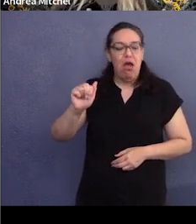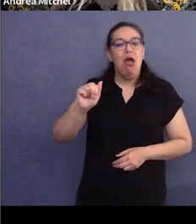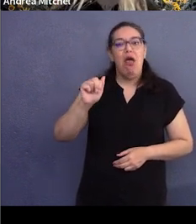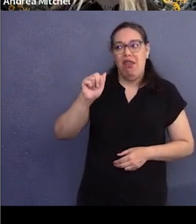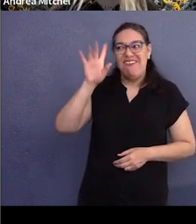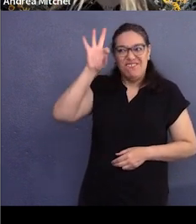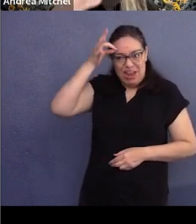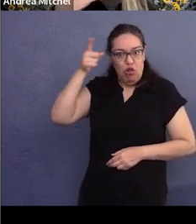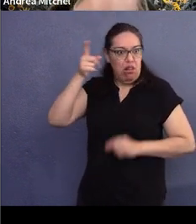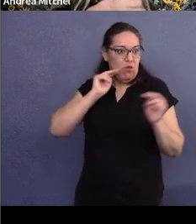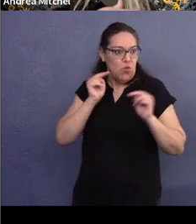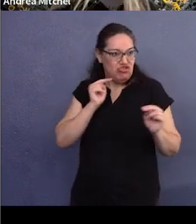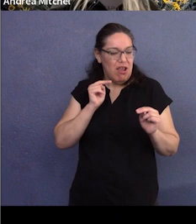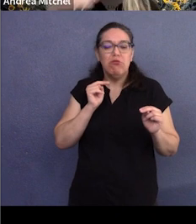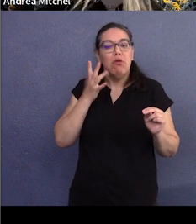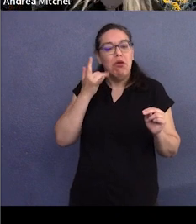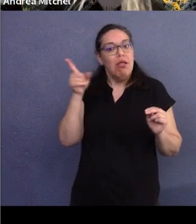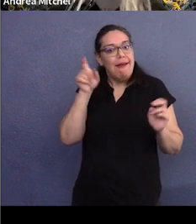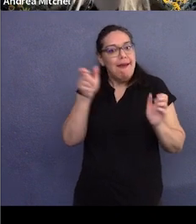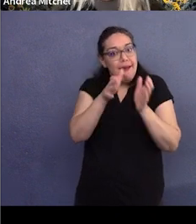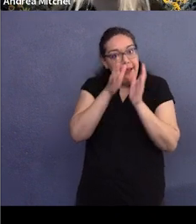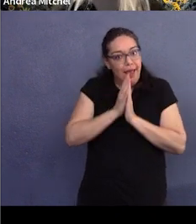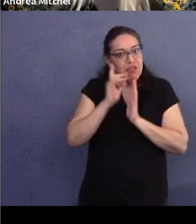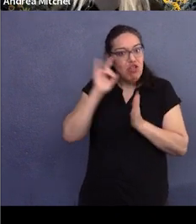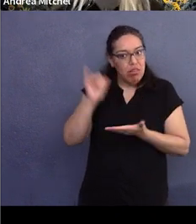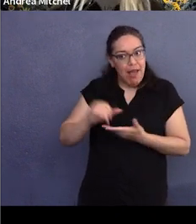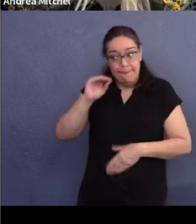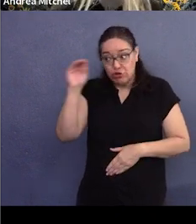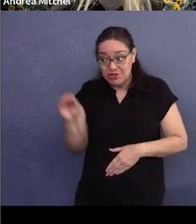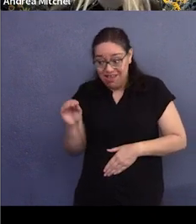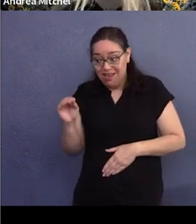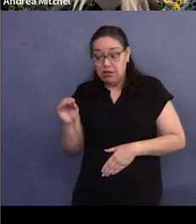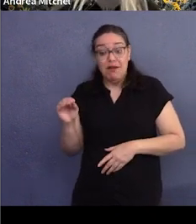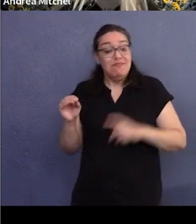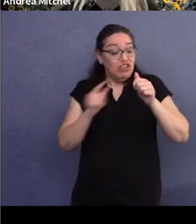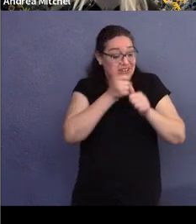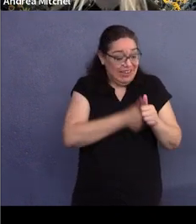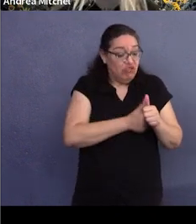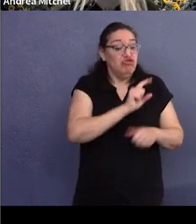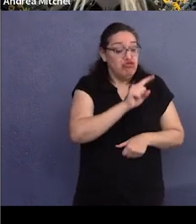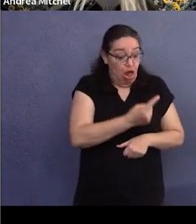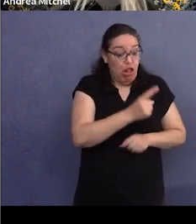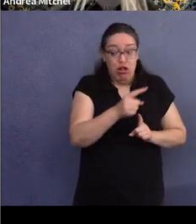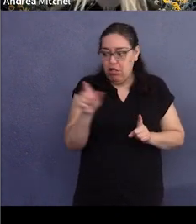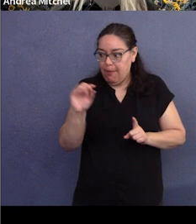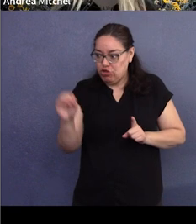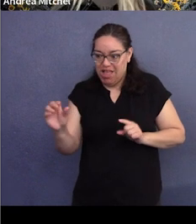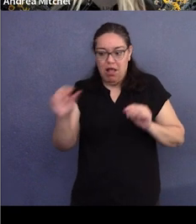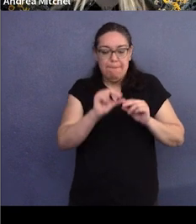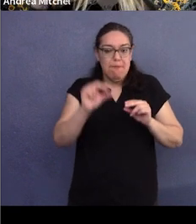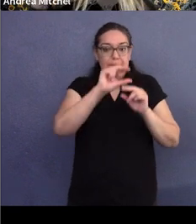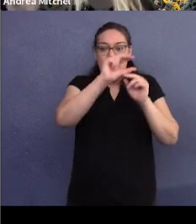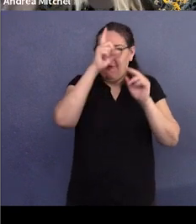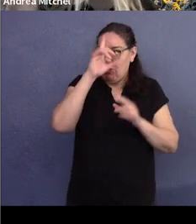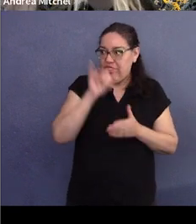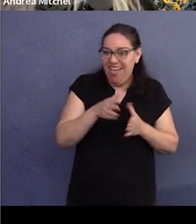and they can ask for this percentage on top of every dollar. This is valuable stuff because this can go to things